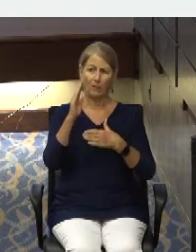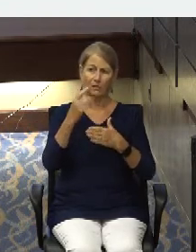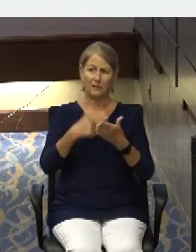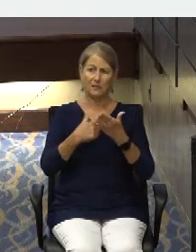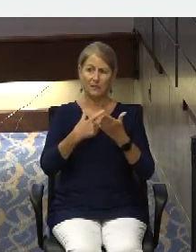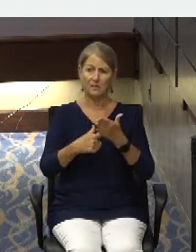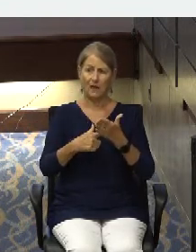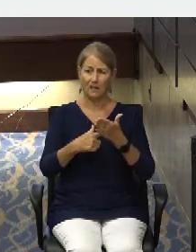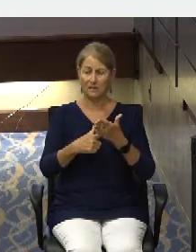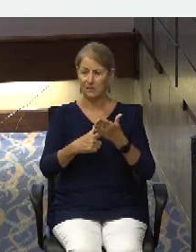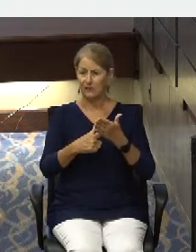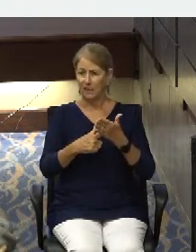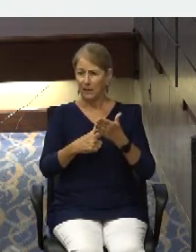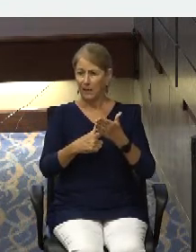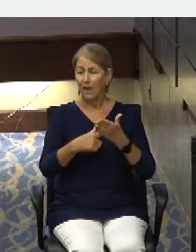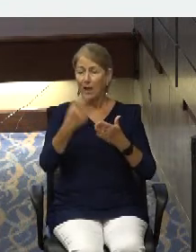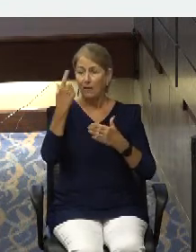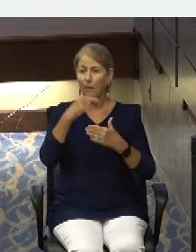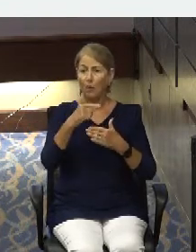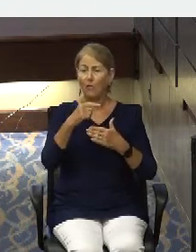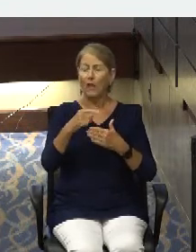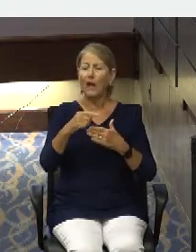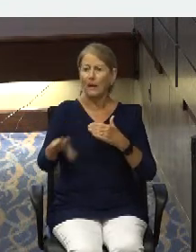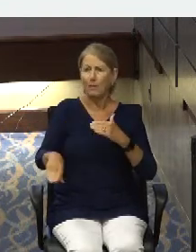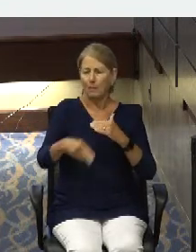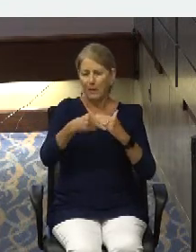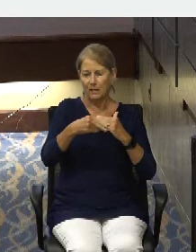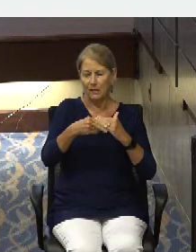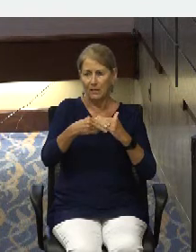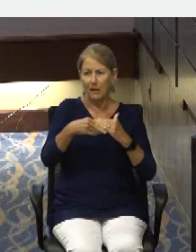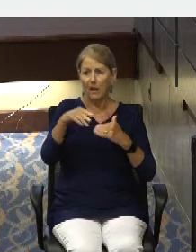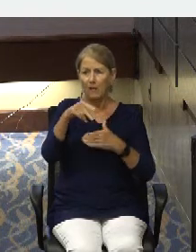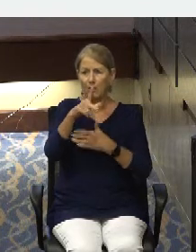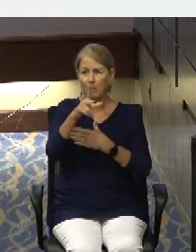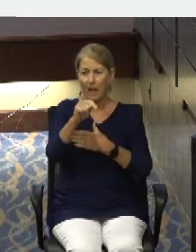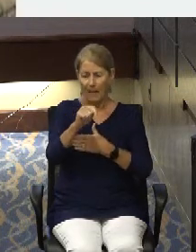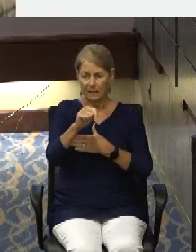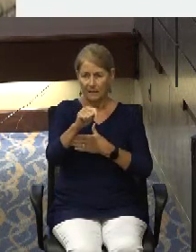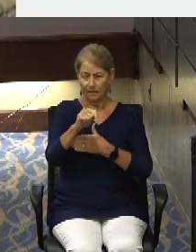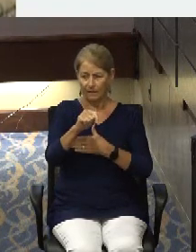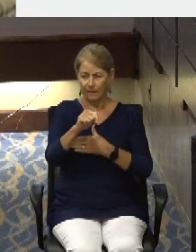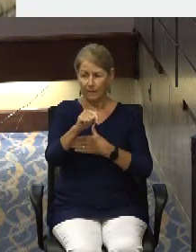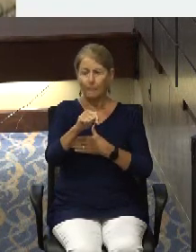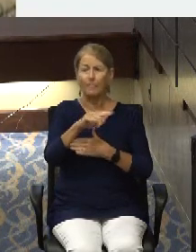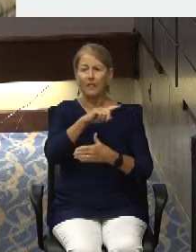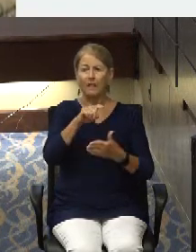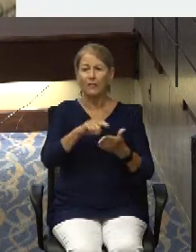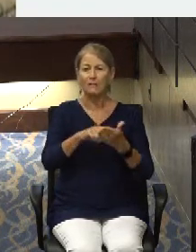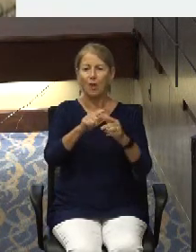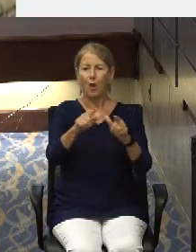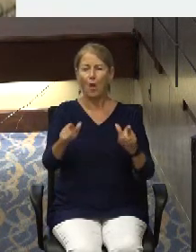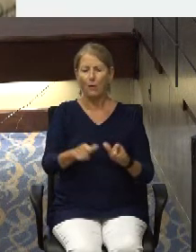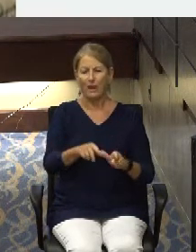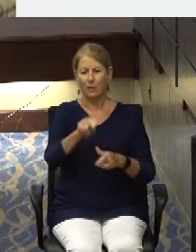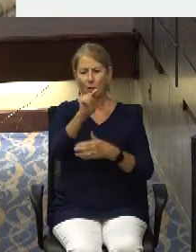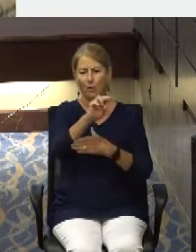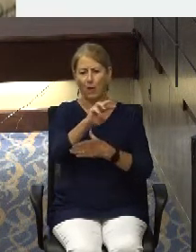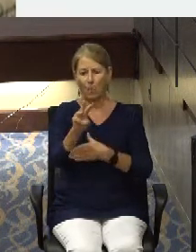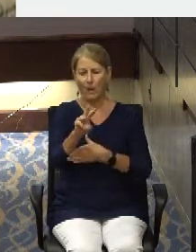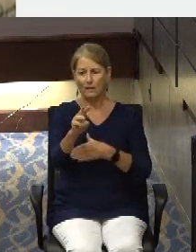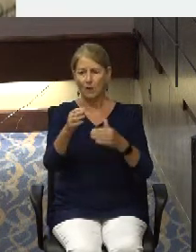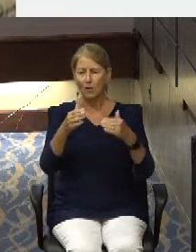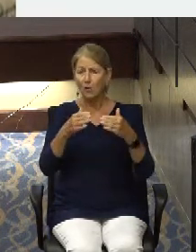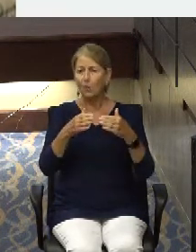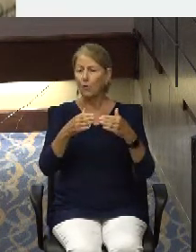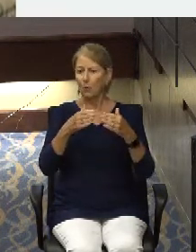the subdivision plat for the amended preliminary plat of the Lake Ridge Estates Edition. This is located at the northwest corner of Spring